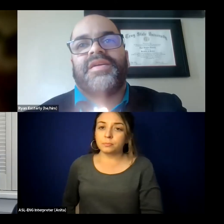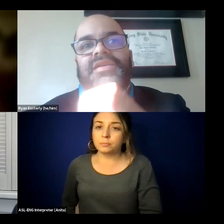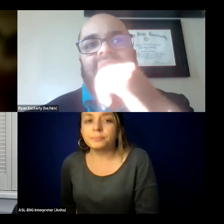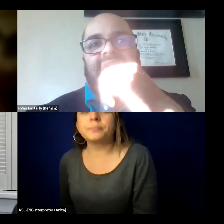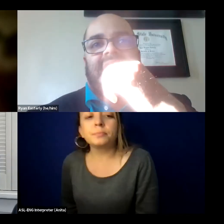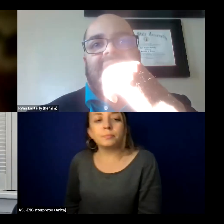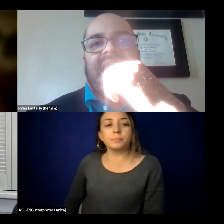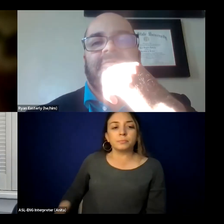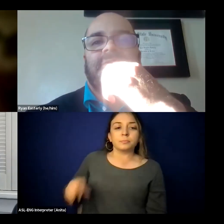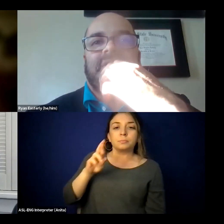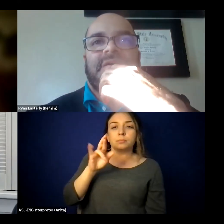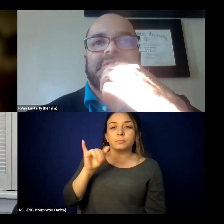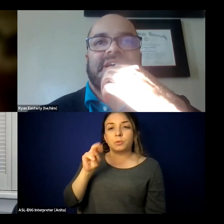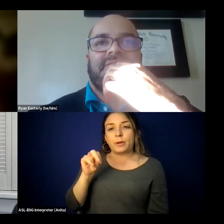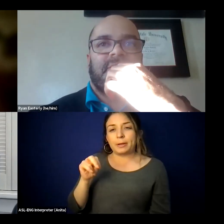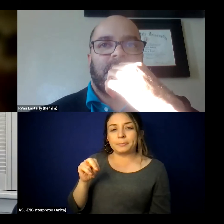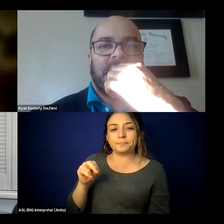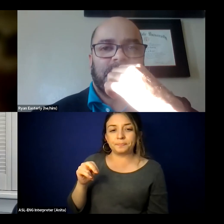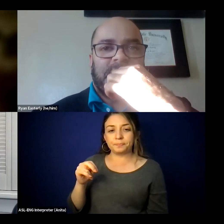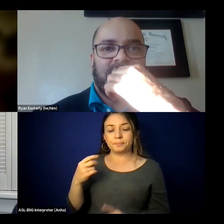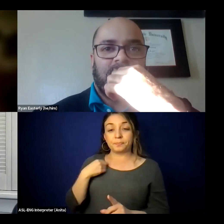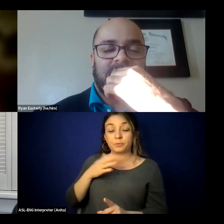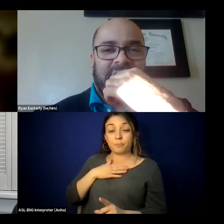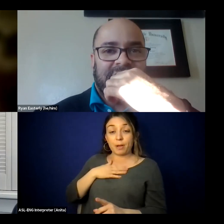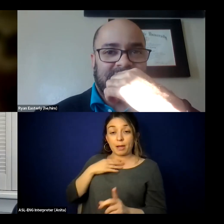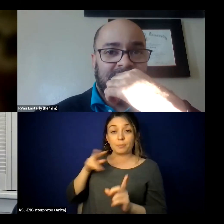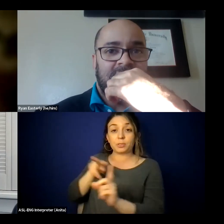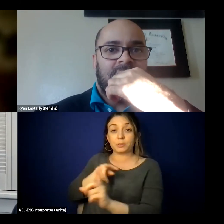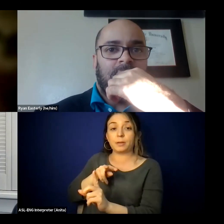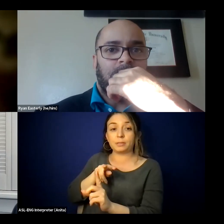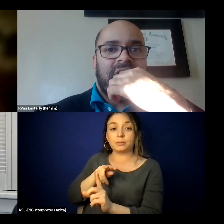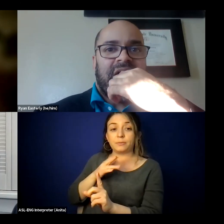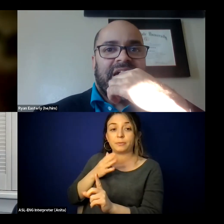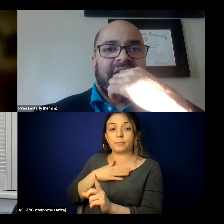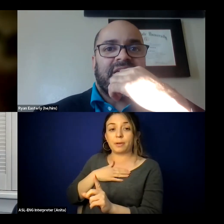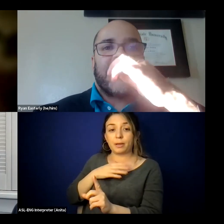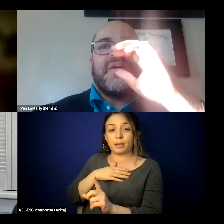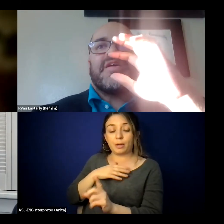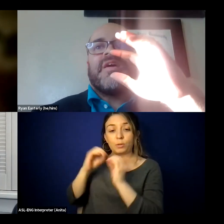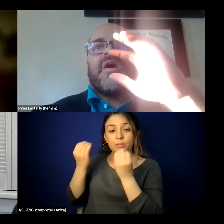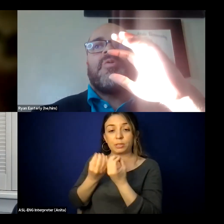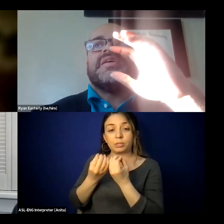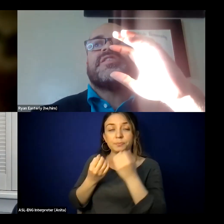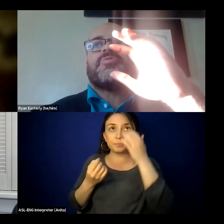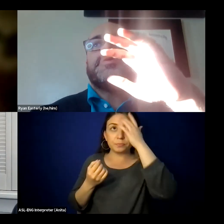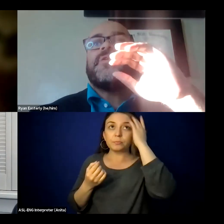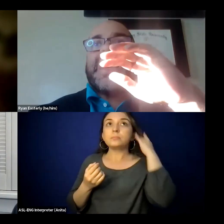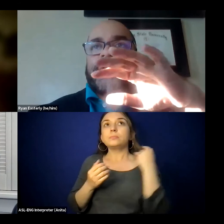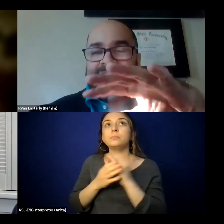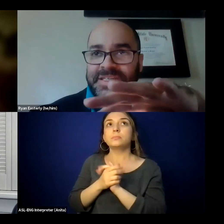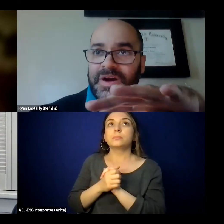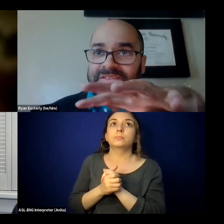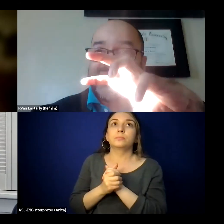So I will say from my perspective and with Foundation, I think that there are always, through